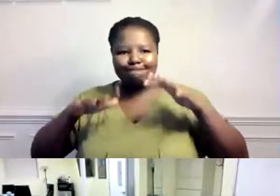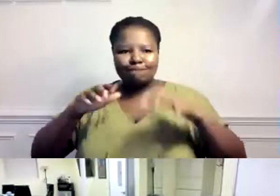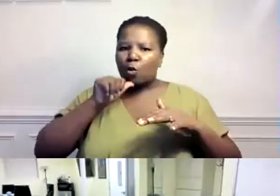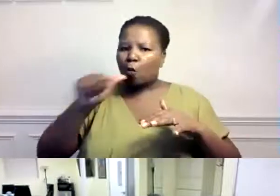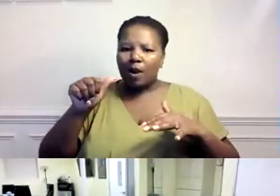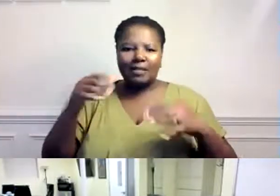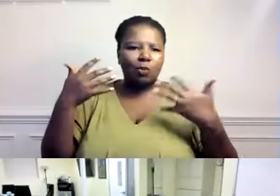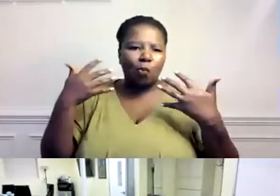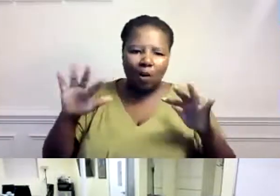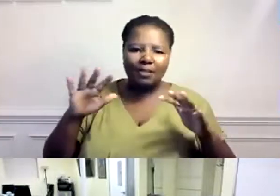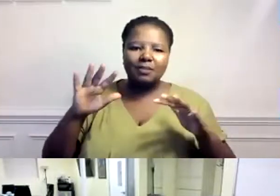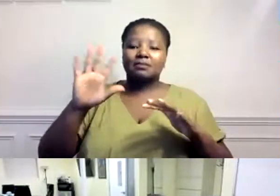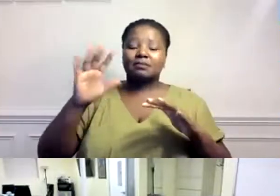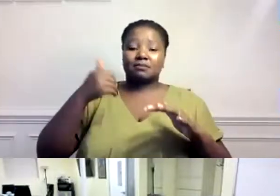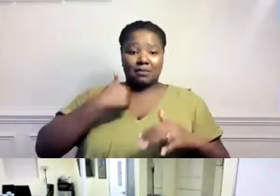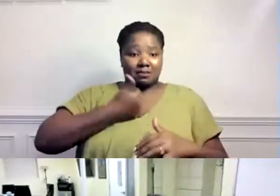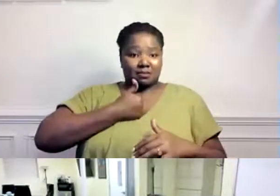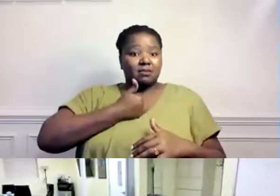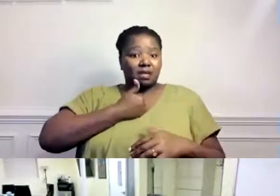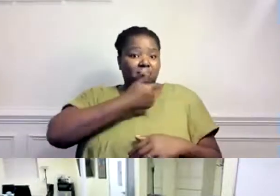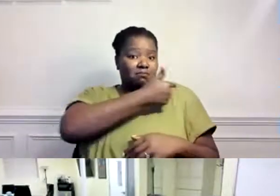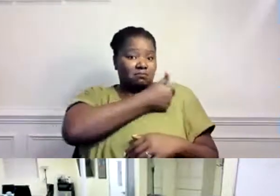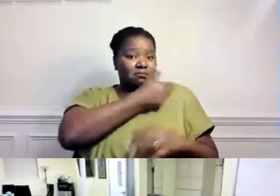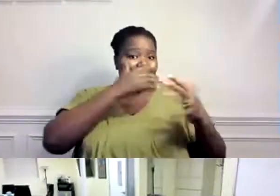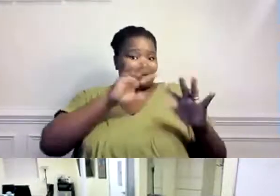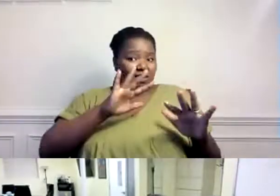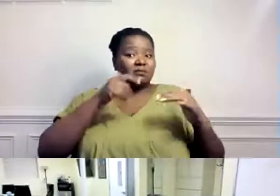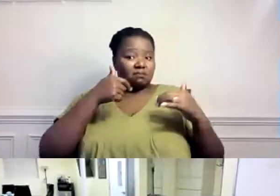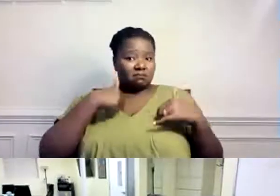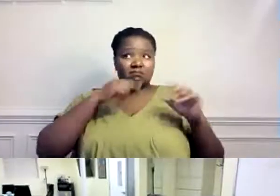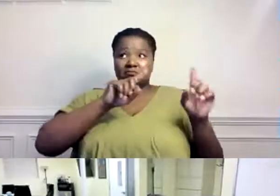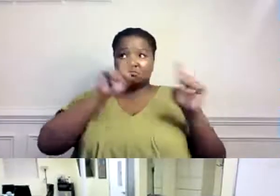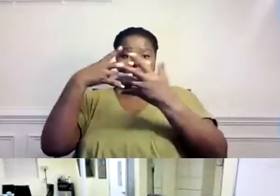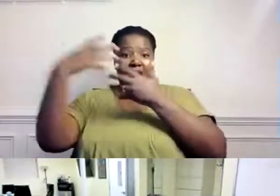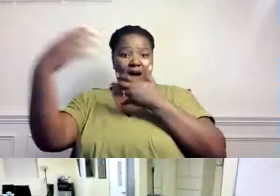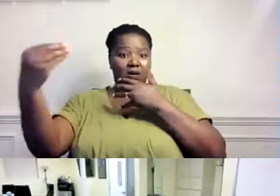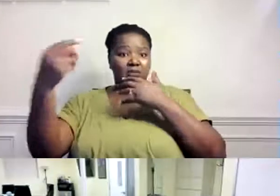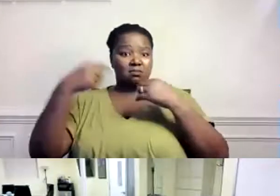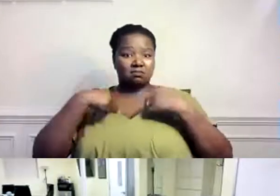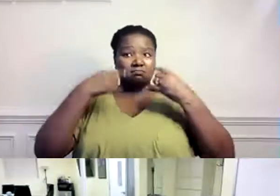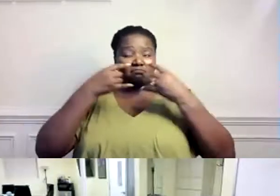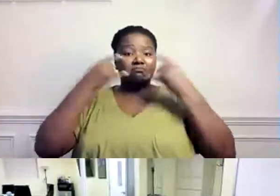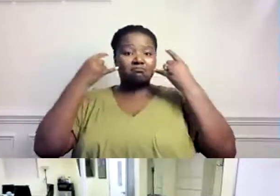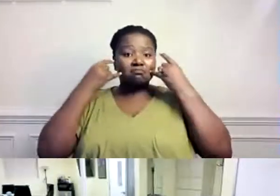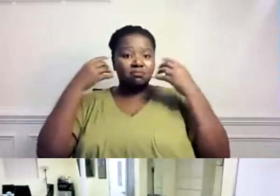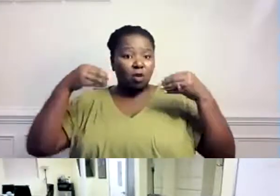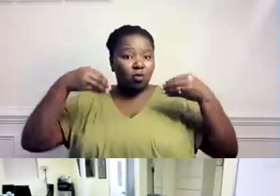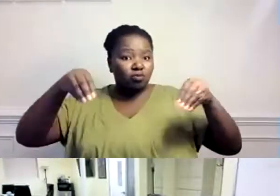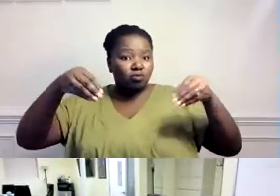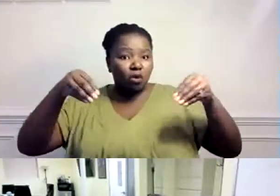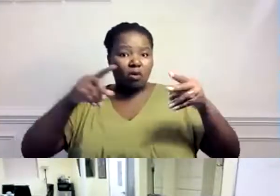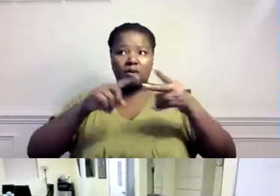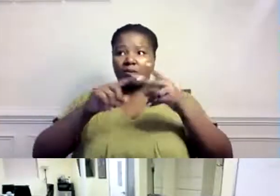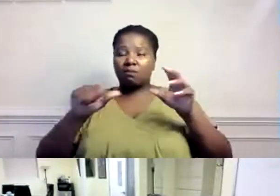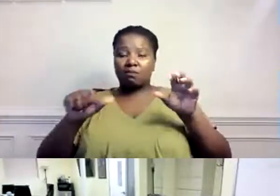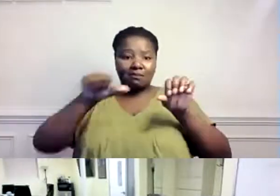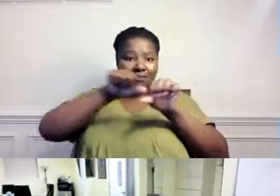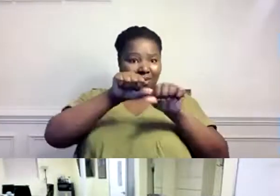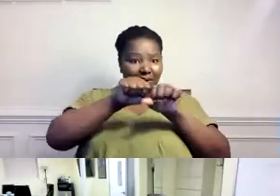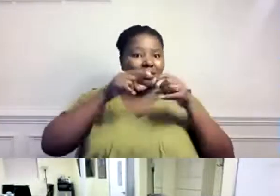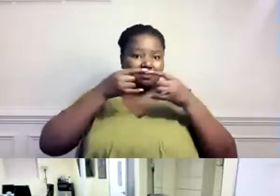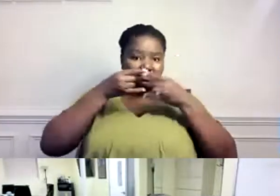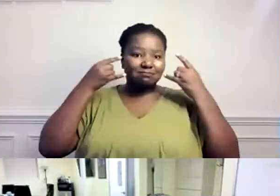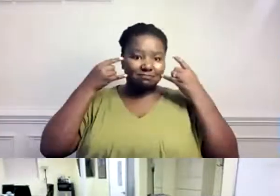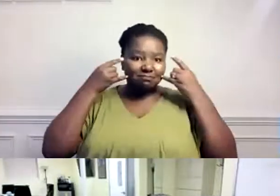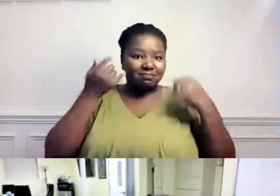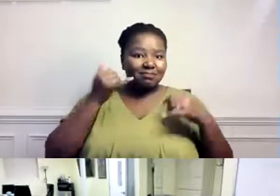vaccinated, myself, I'm vaccinated, when I go to the grocery store, when I go to the gas station, I'm still wearing a mask,